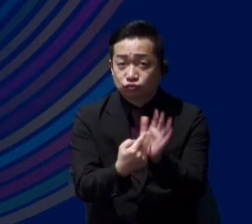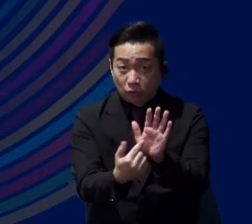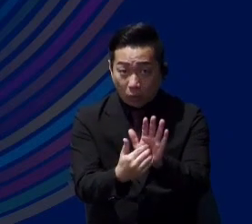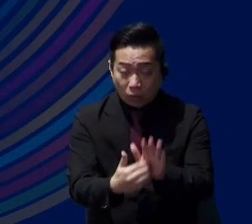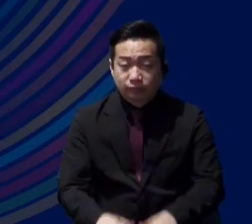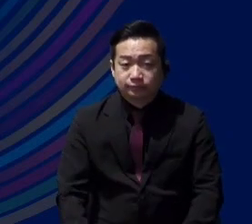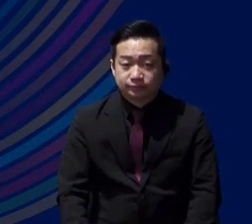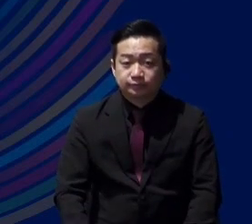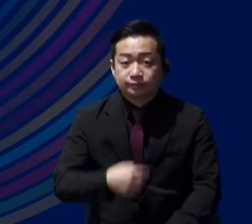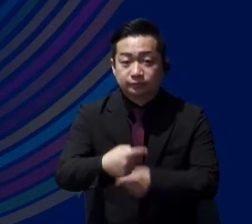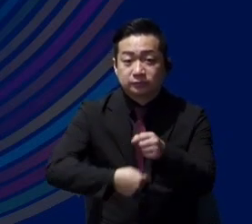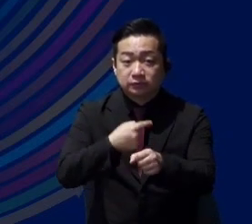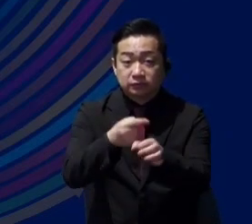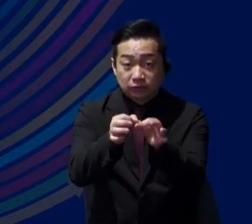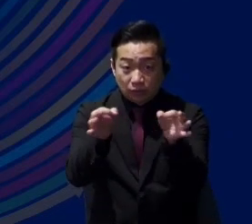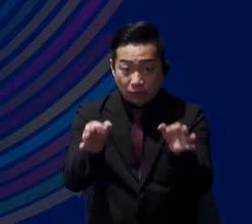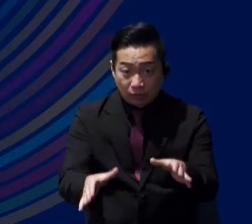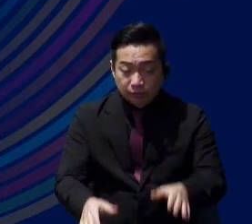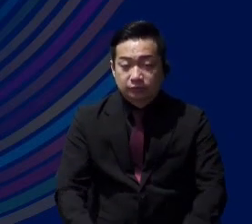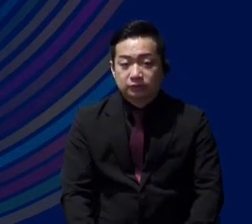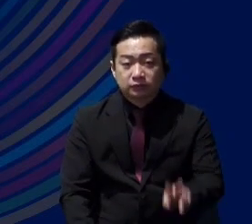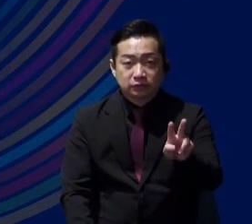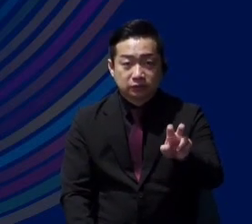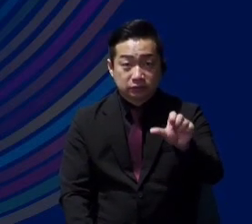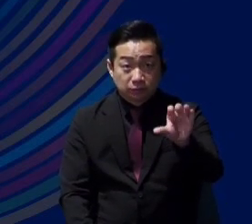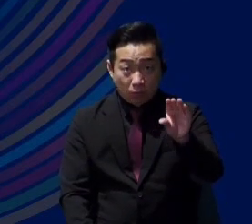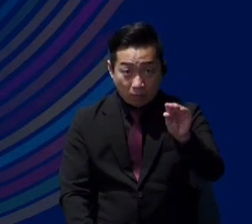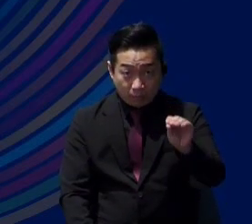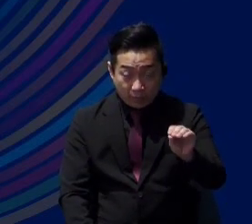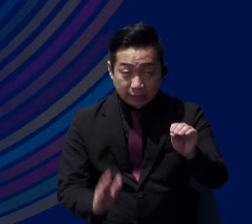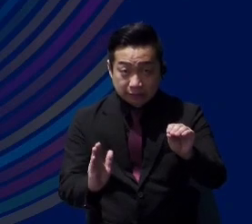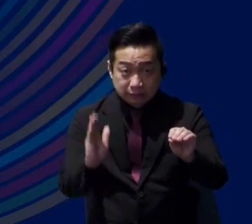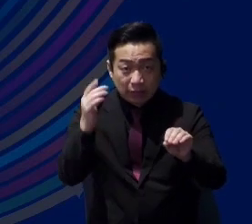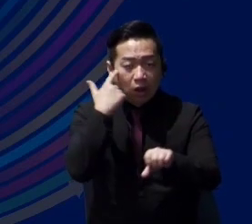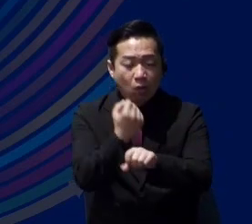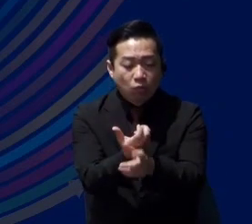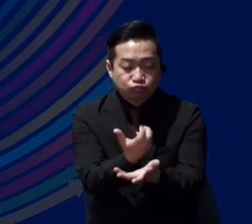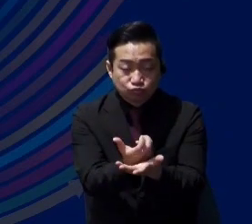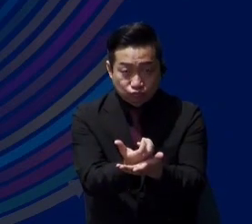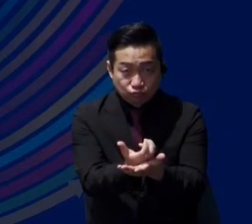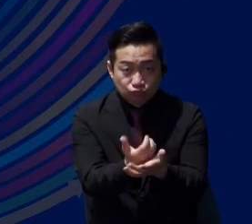many details that I don't want to go through that.